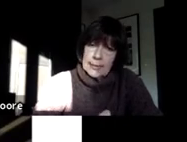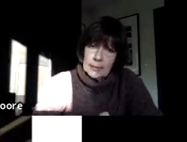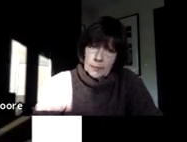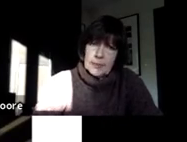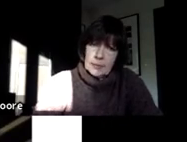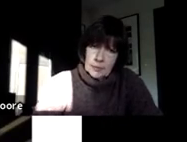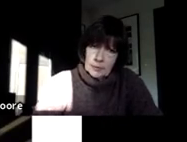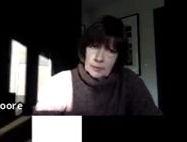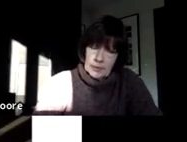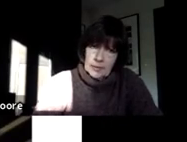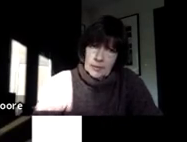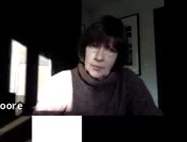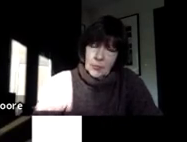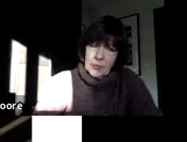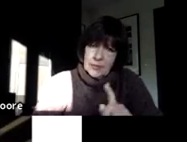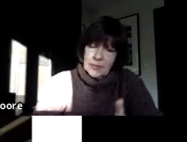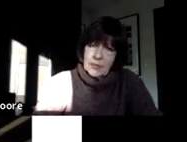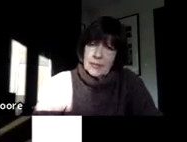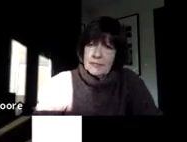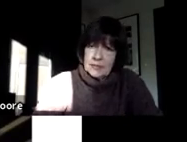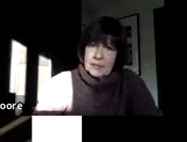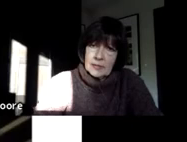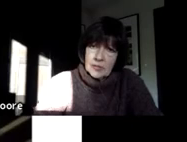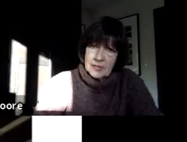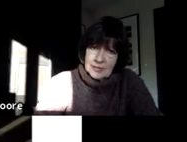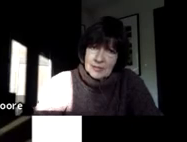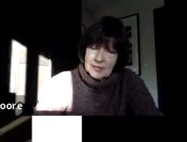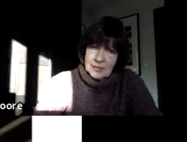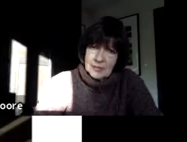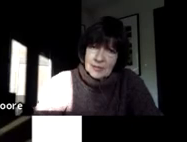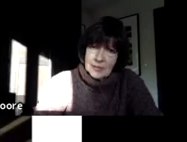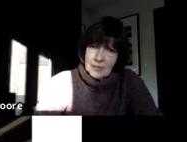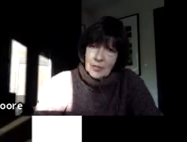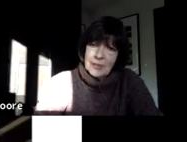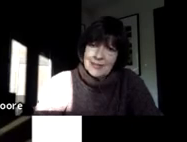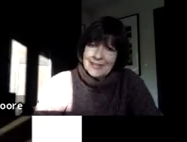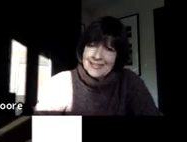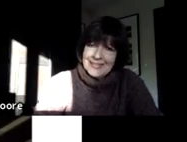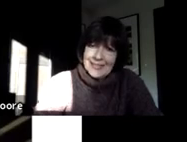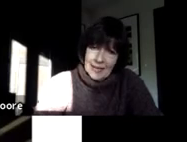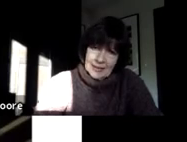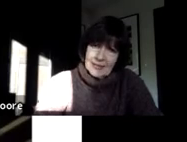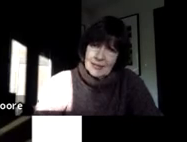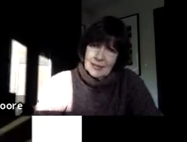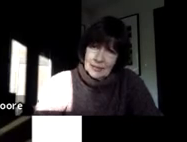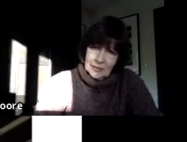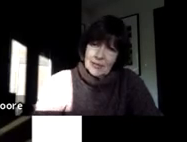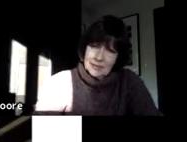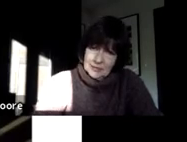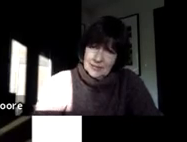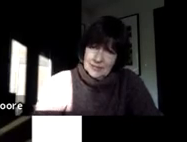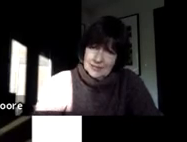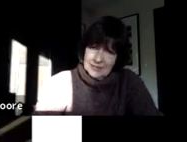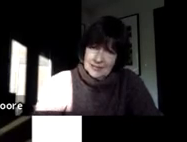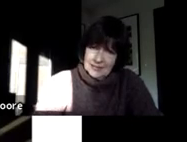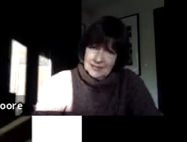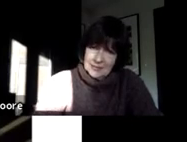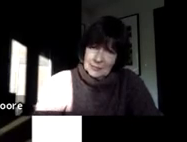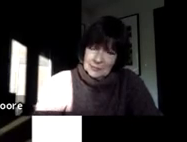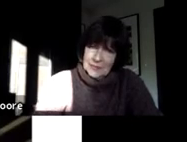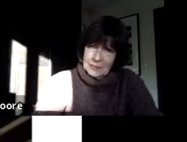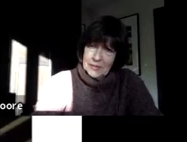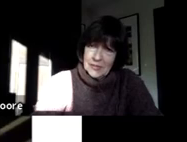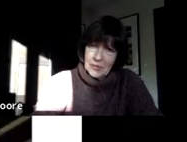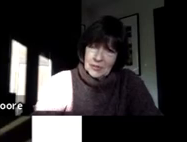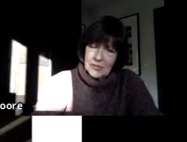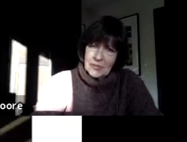to a help center with a graphic such as this, showing an intact aircraft